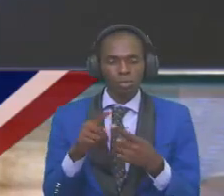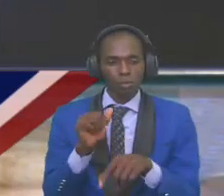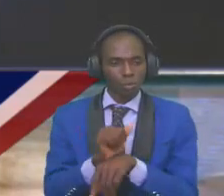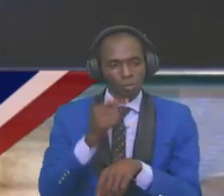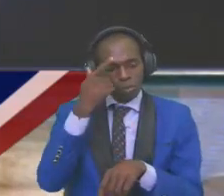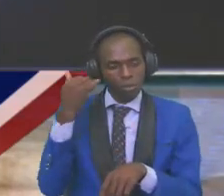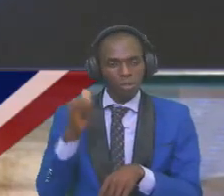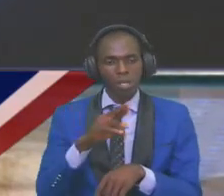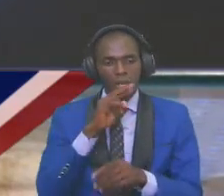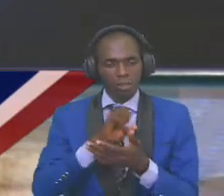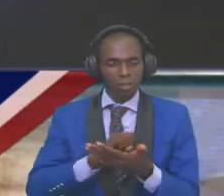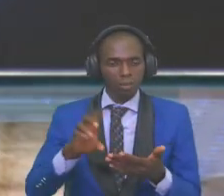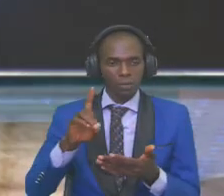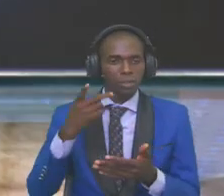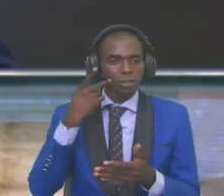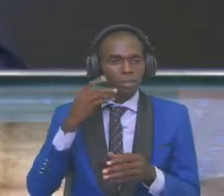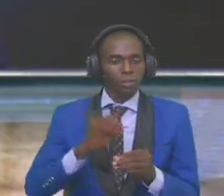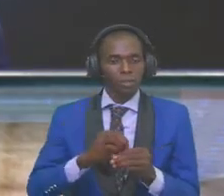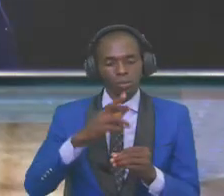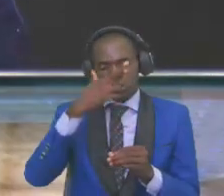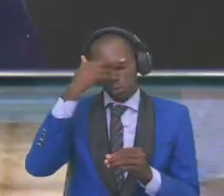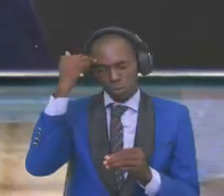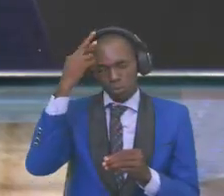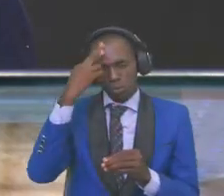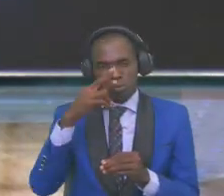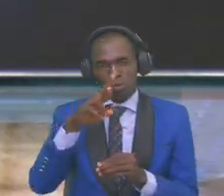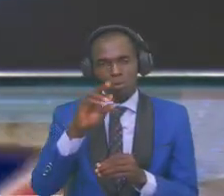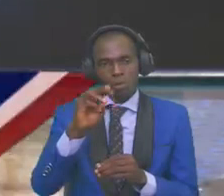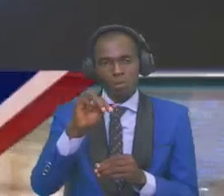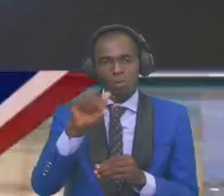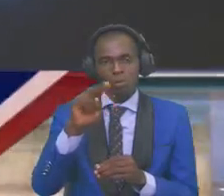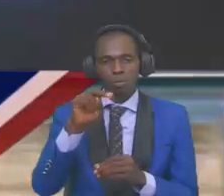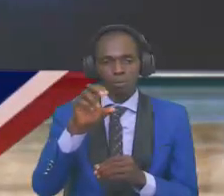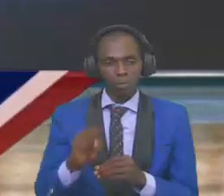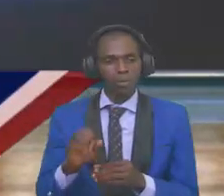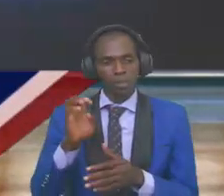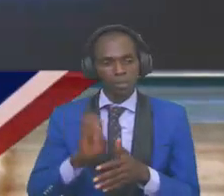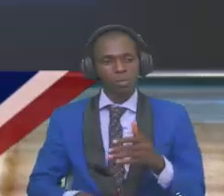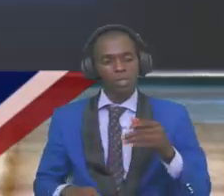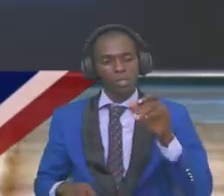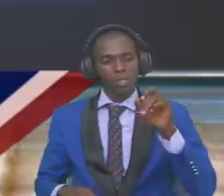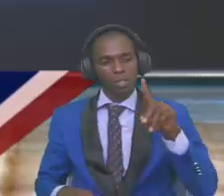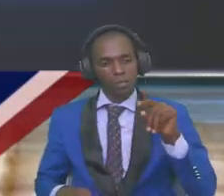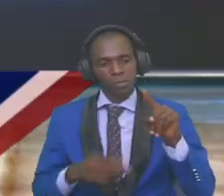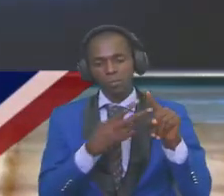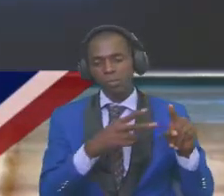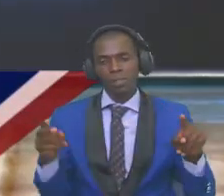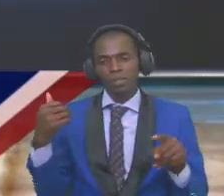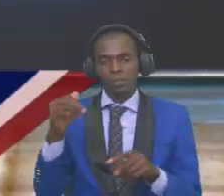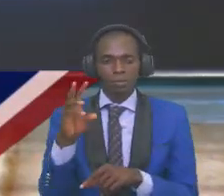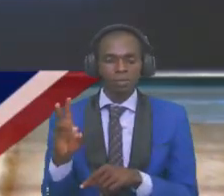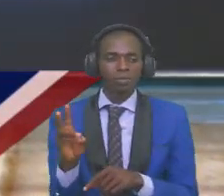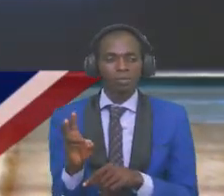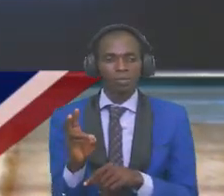chapter 11, verse 16, it says, "For if the first fruit be holy,